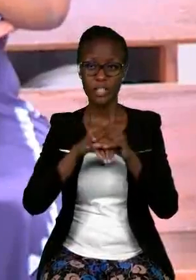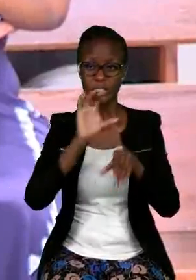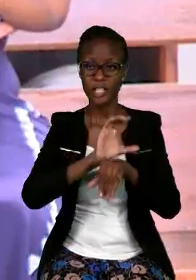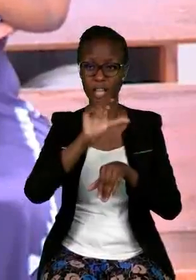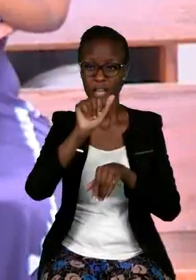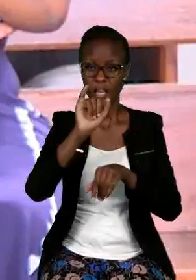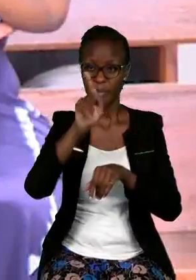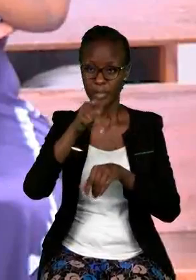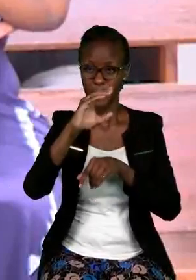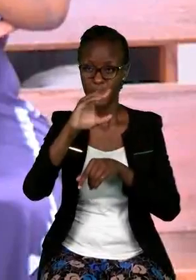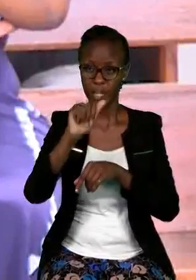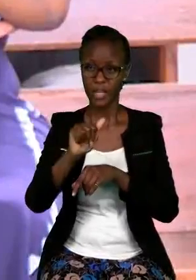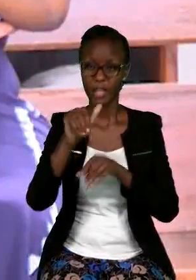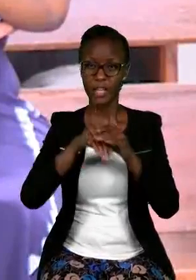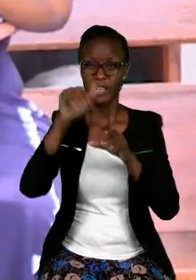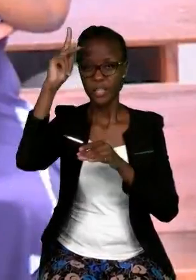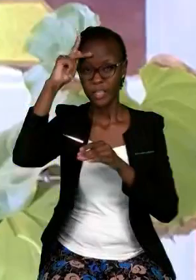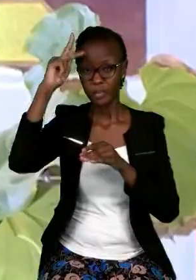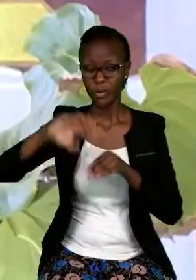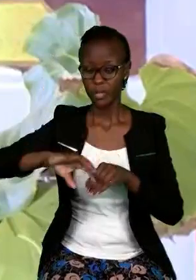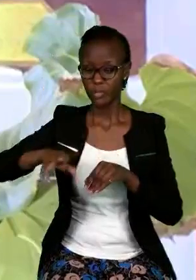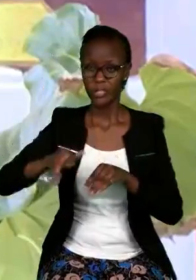AIPCA Church in Githunguri, Kiambu County.